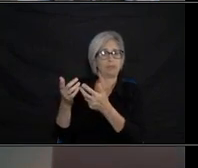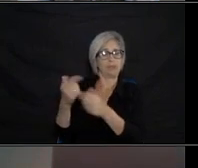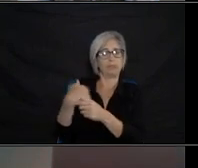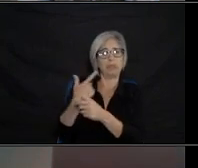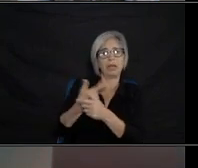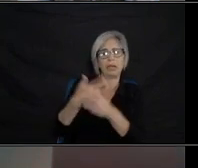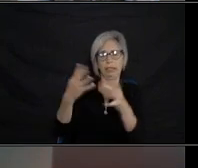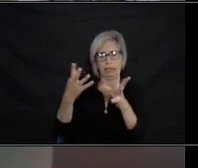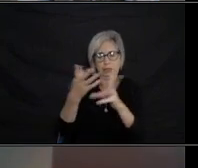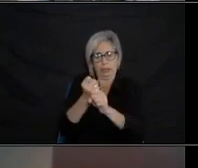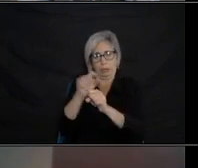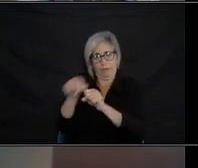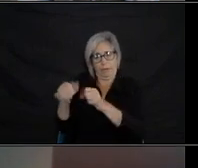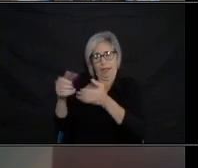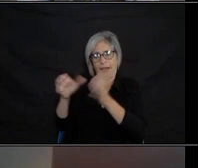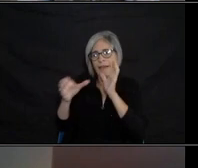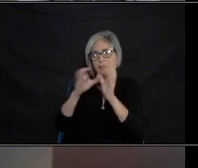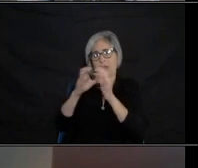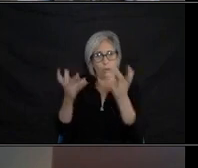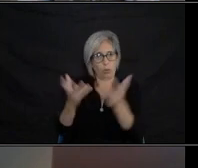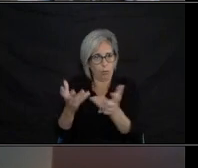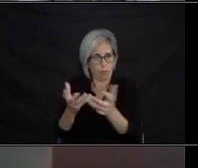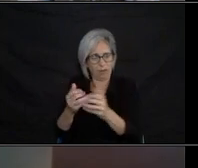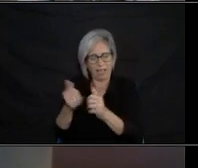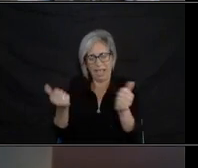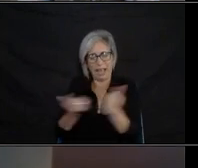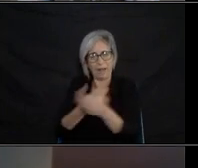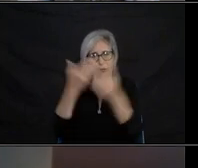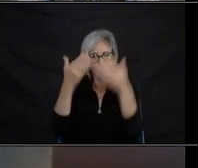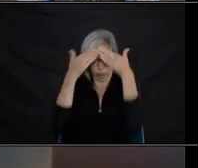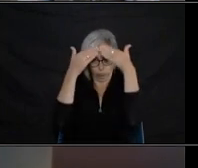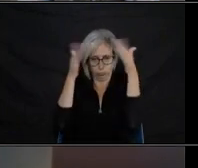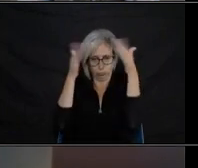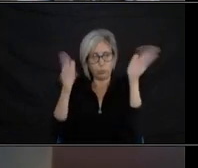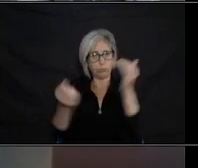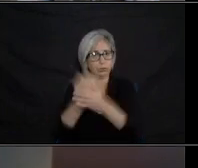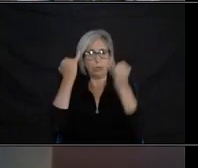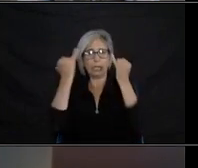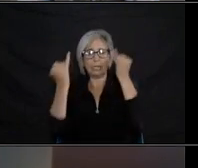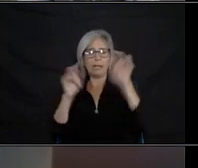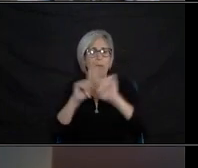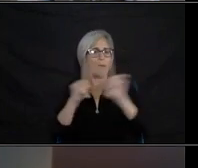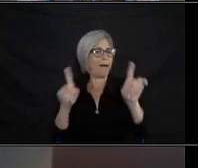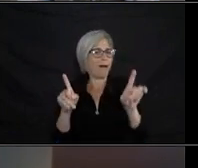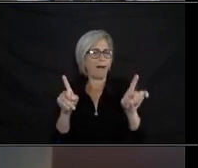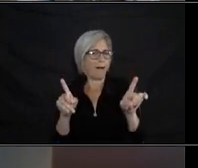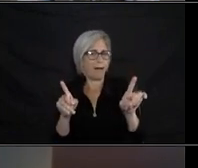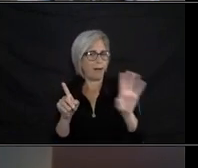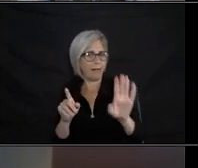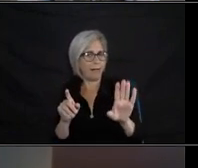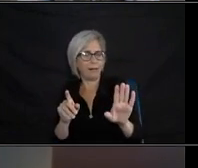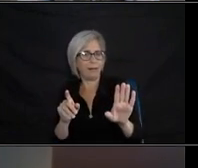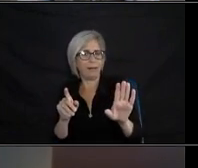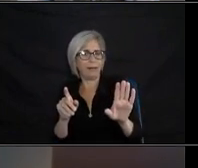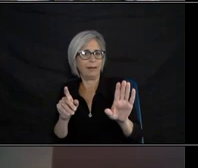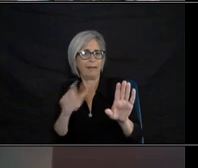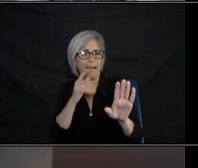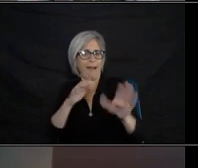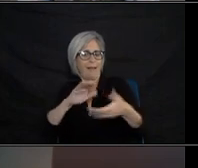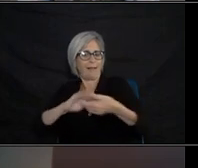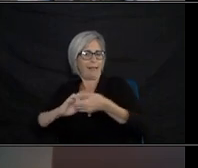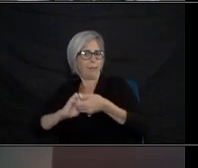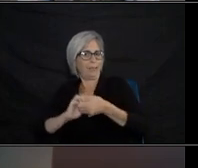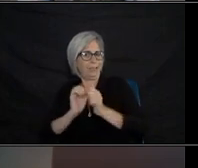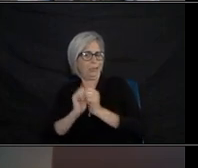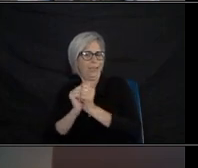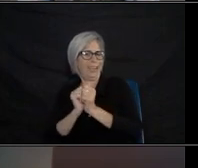The summary of that conversation is that everyone is open to new ideas, but not necessarily collaborating with one